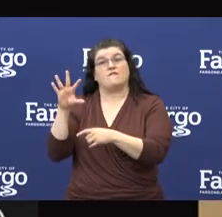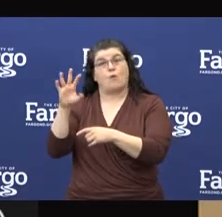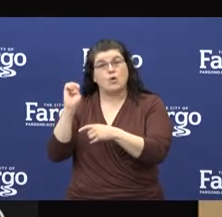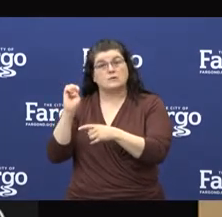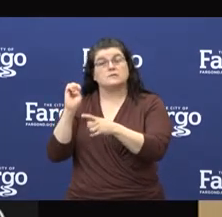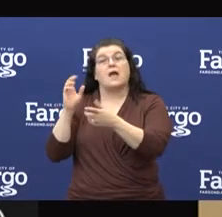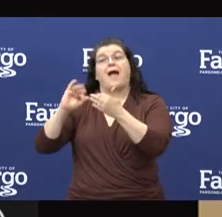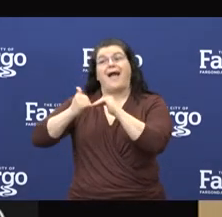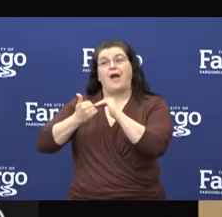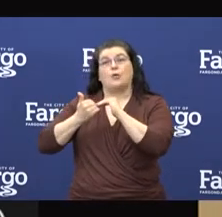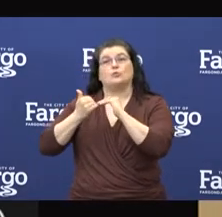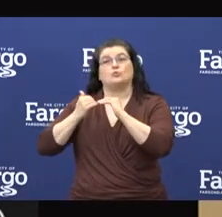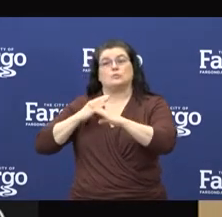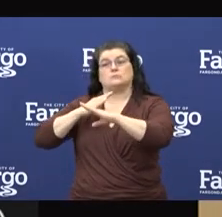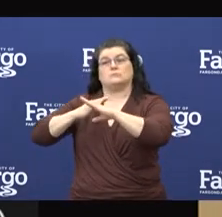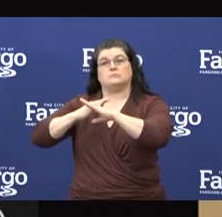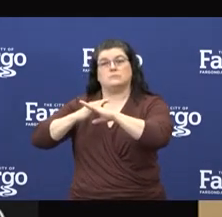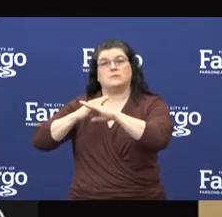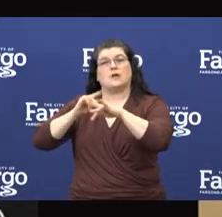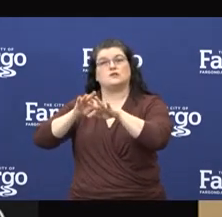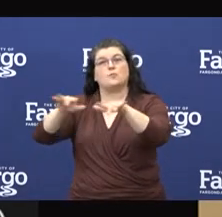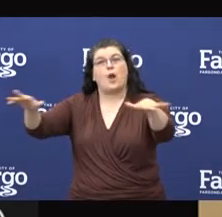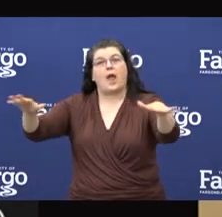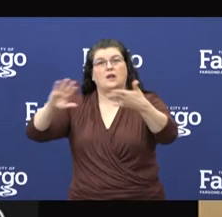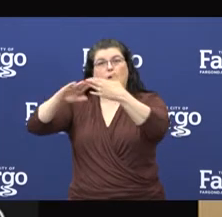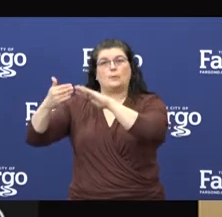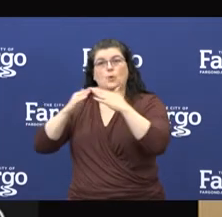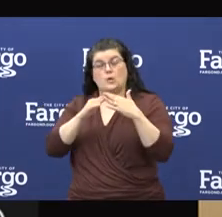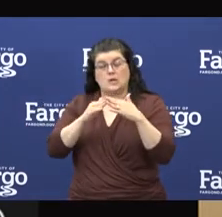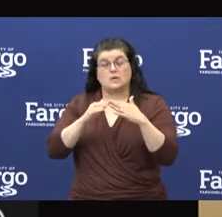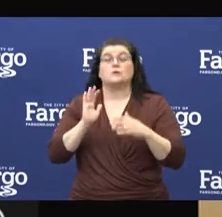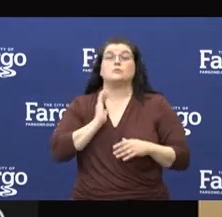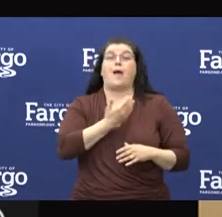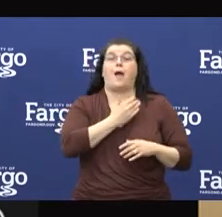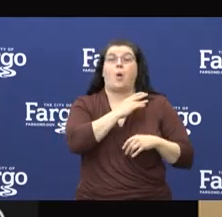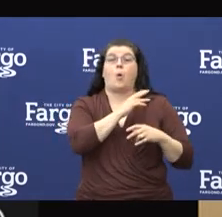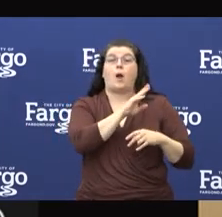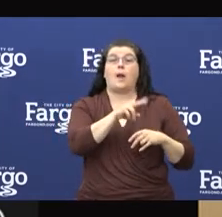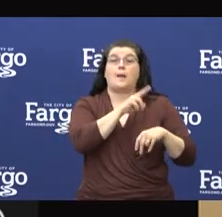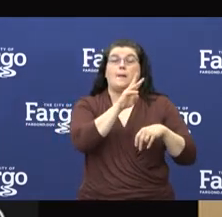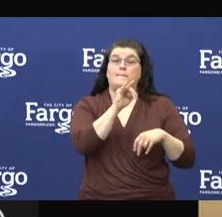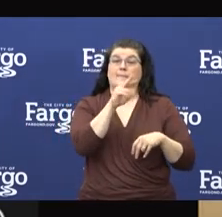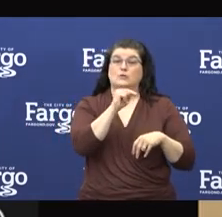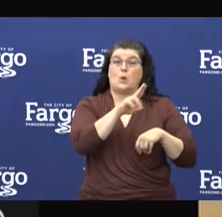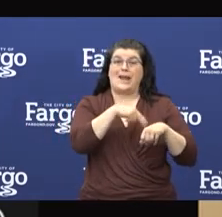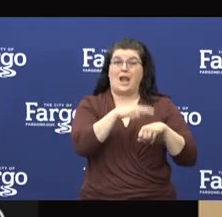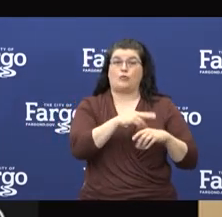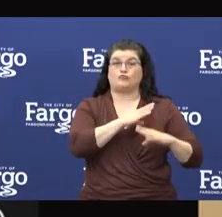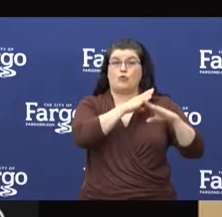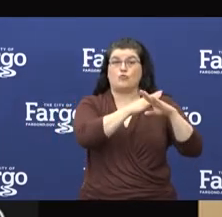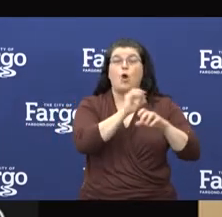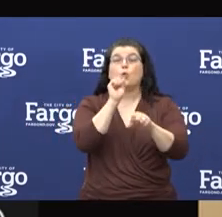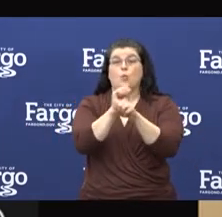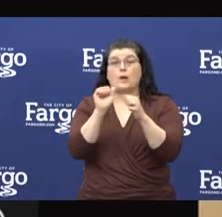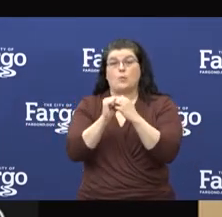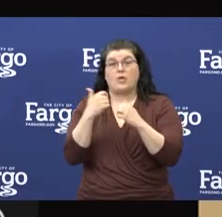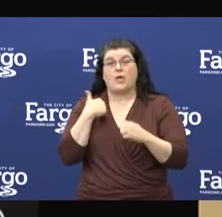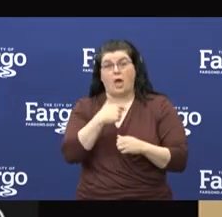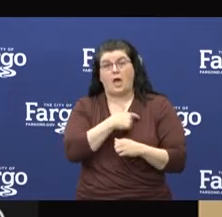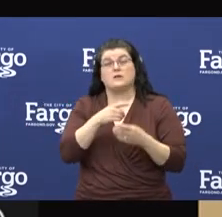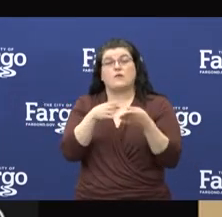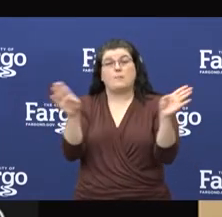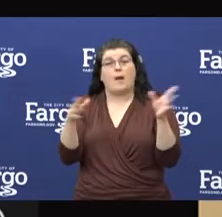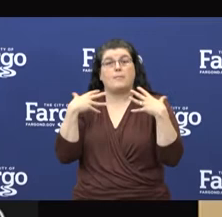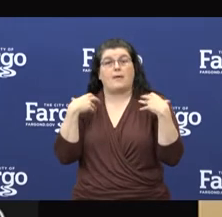mitigate community spread. Our Minnesota National Guard is working with the Minnesota Department of Health and local public health and have